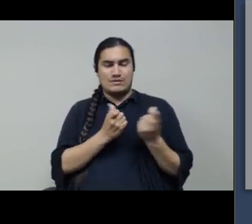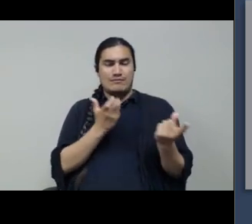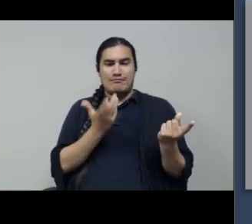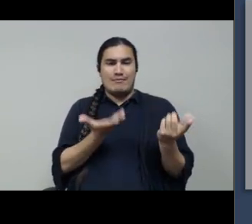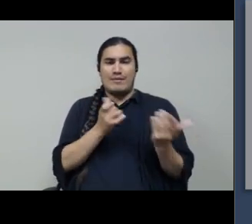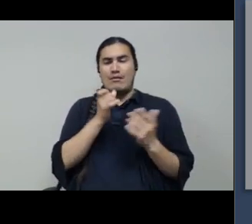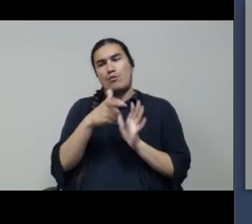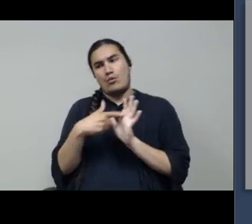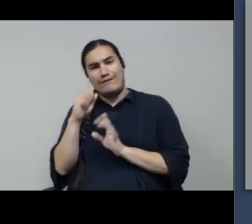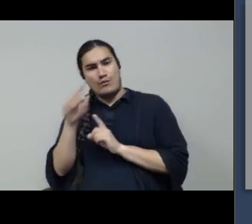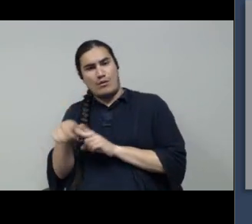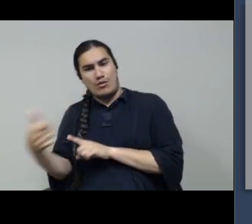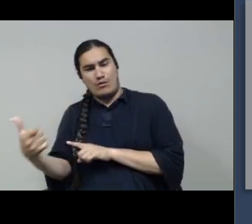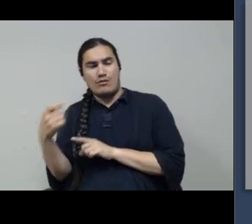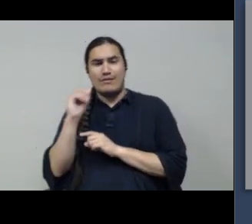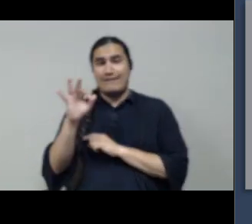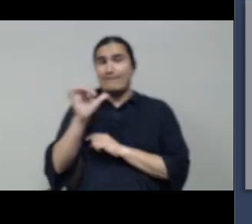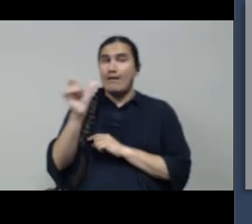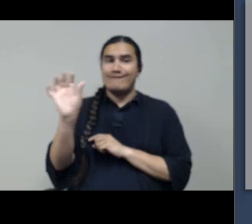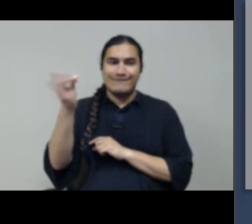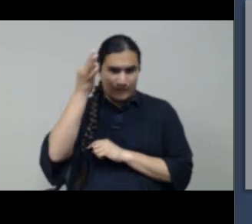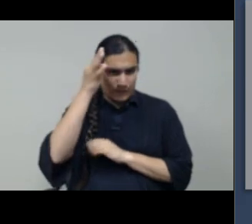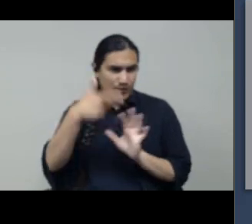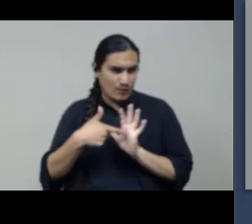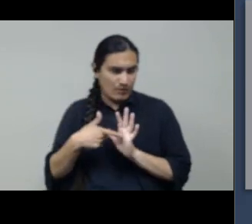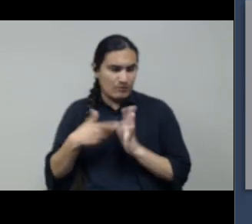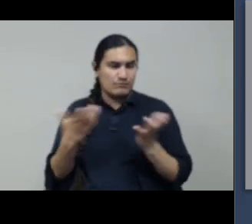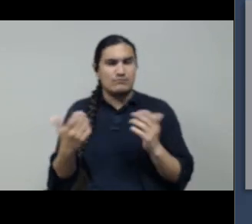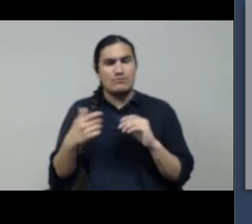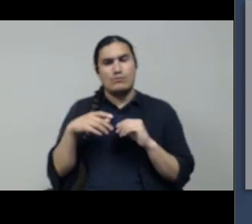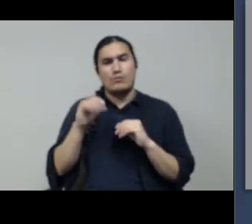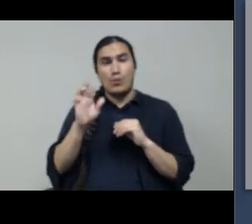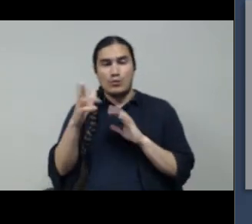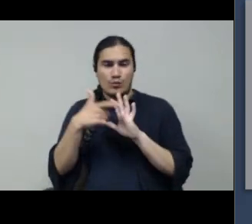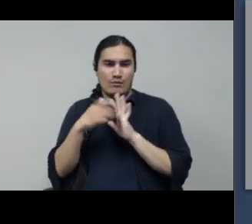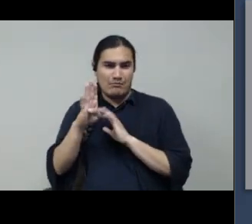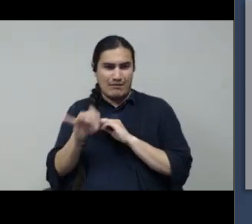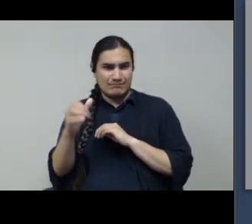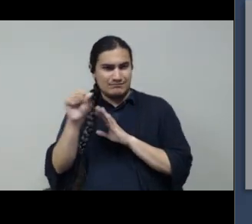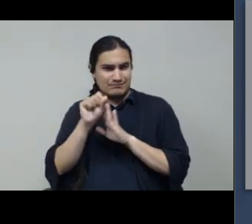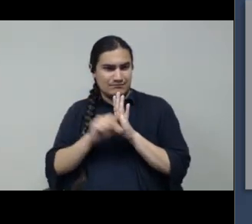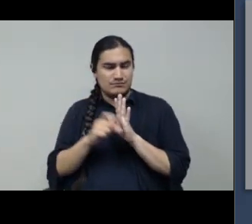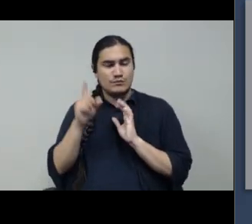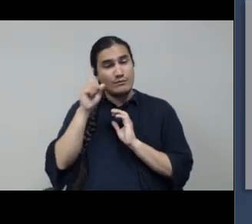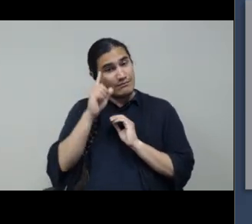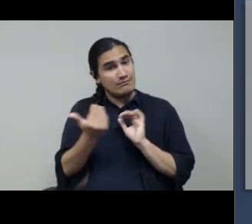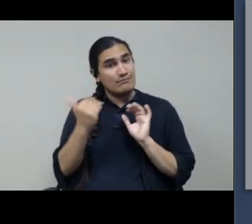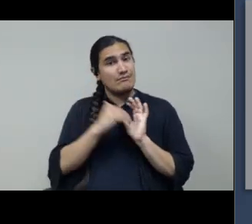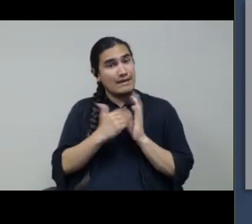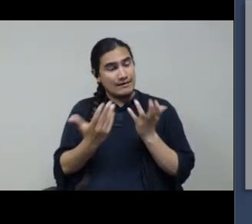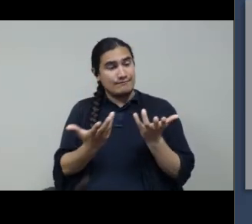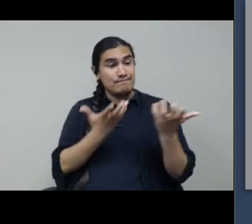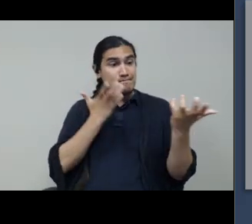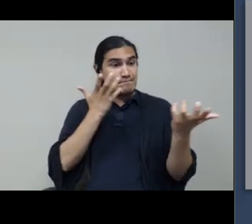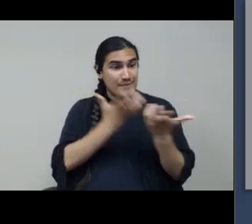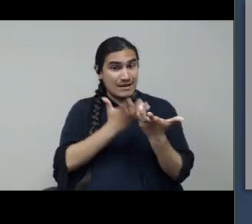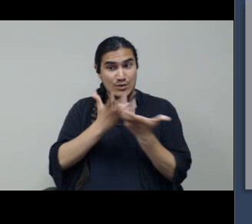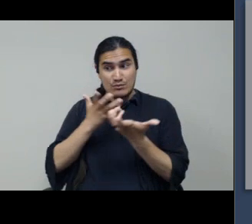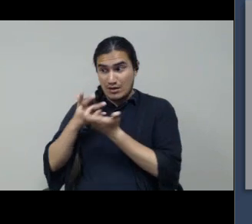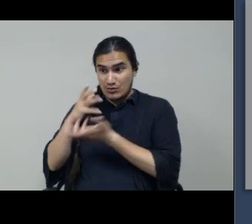area if they're not federally required or required by the state. So I think it's, again, one size doesn't fit all. The TIPs